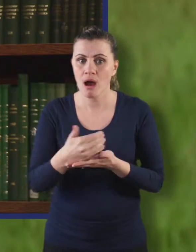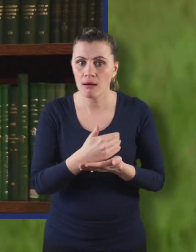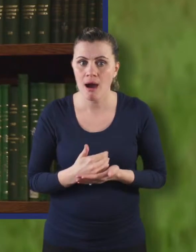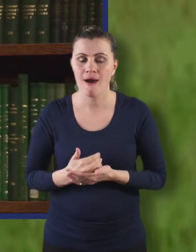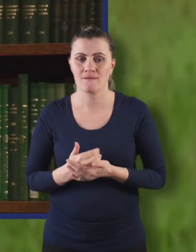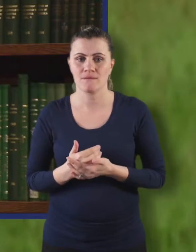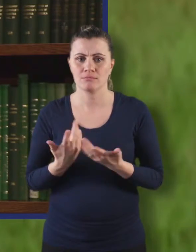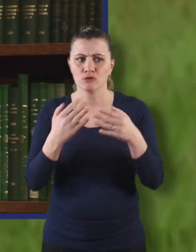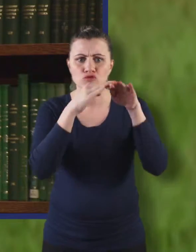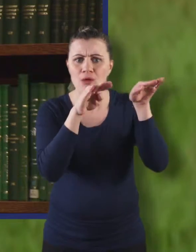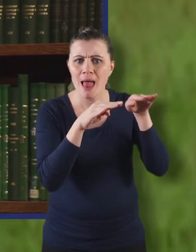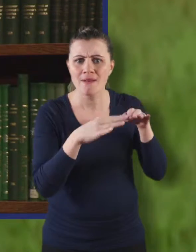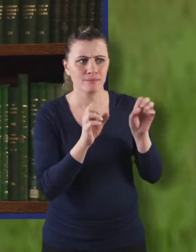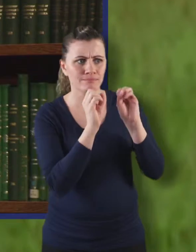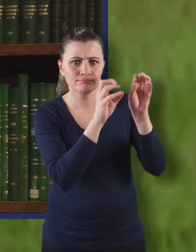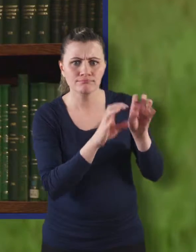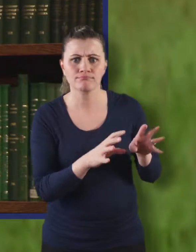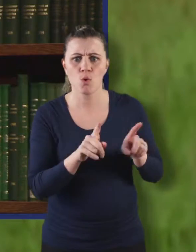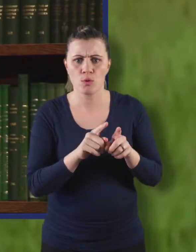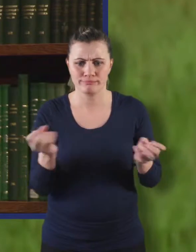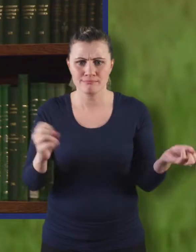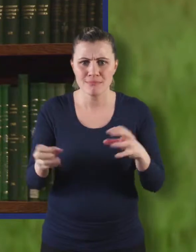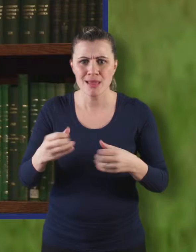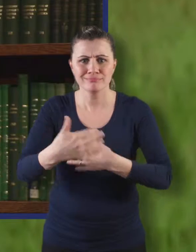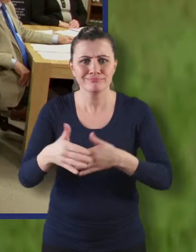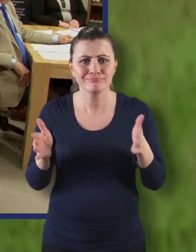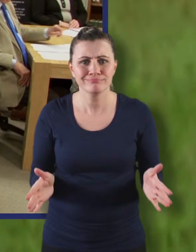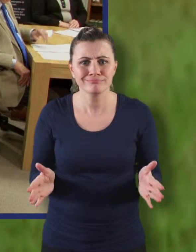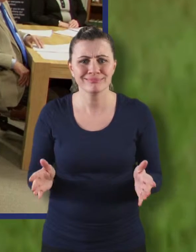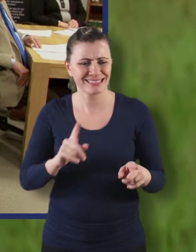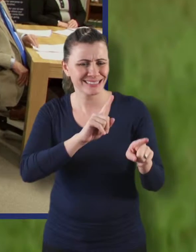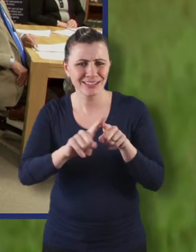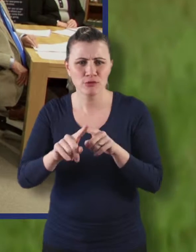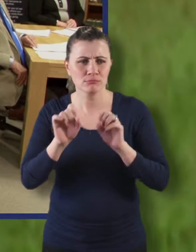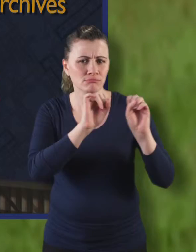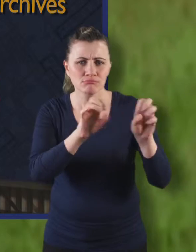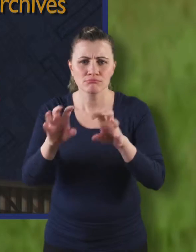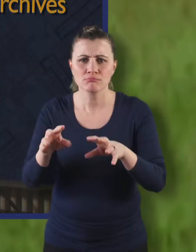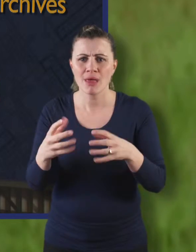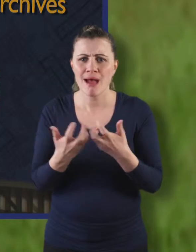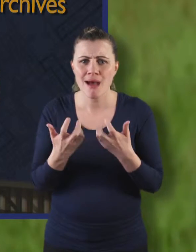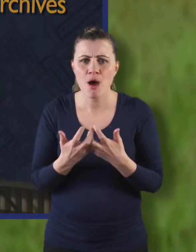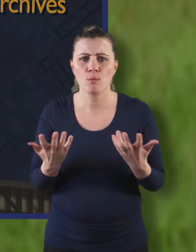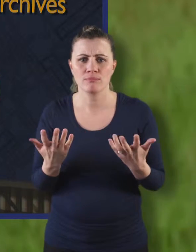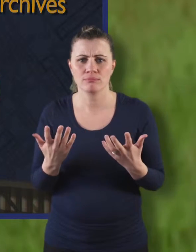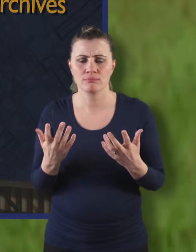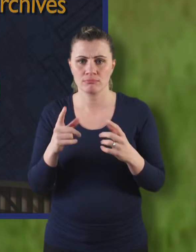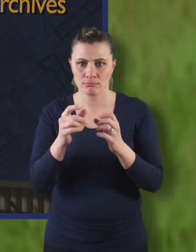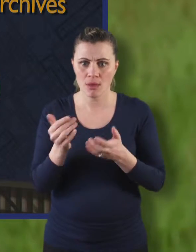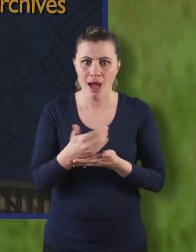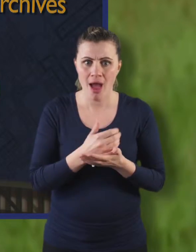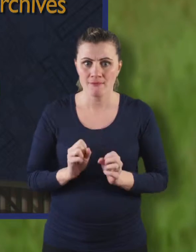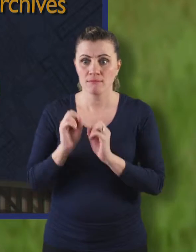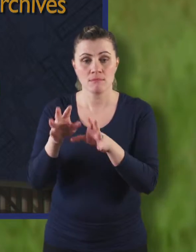solutions, and how you can deposit your archives here with us at Explore York Libraries and Archives. Where you store your community archives can be a